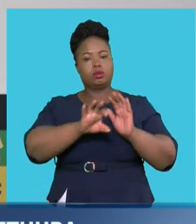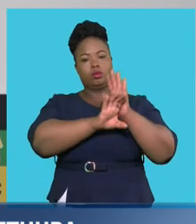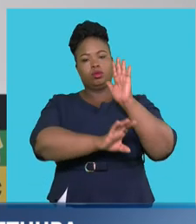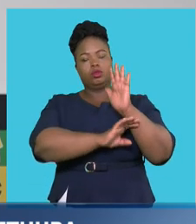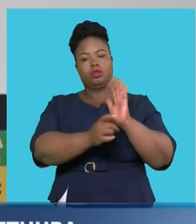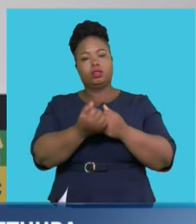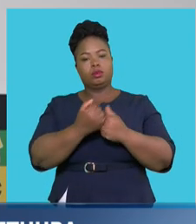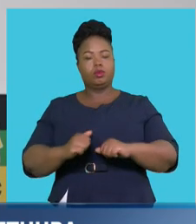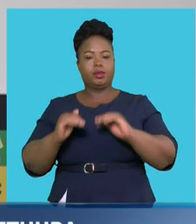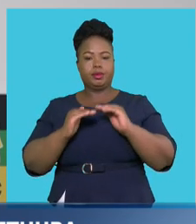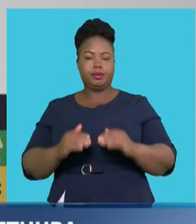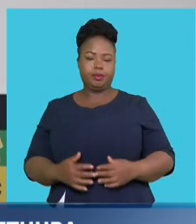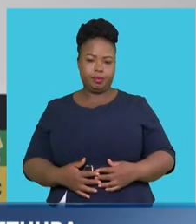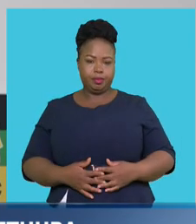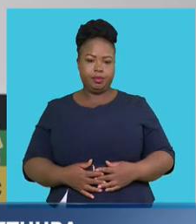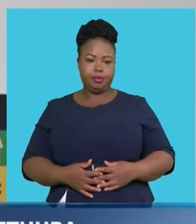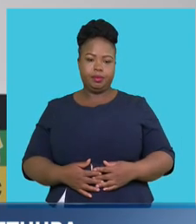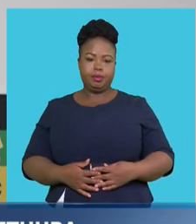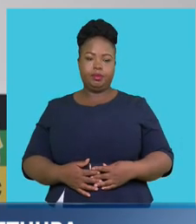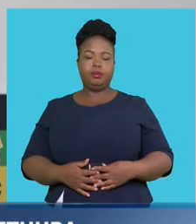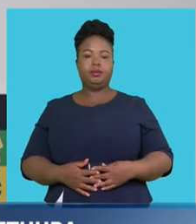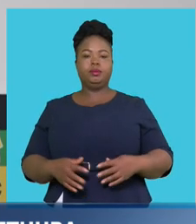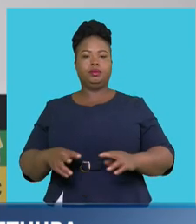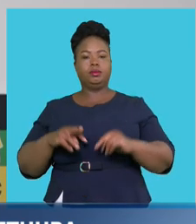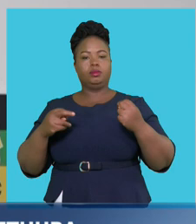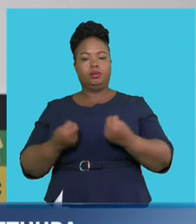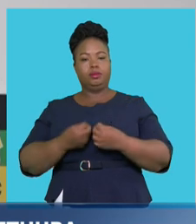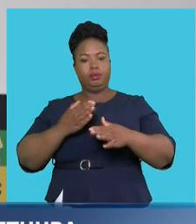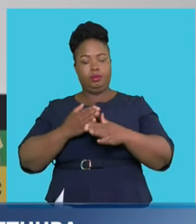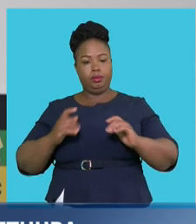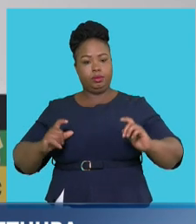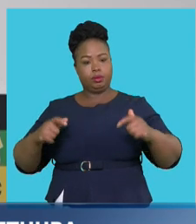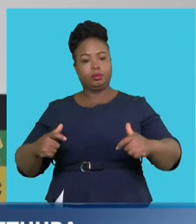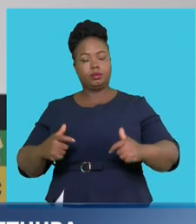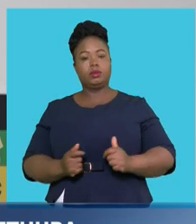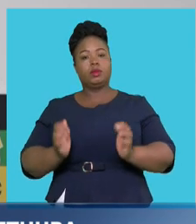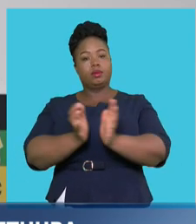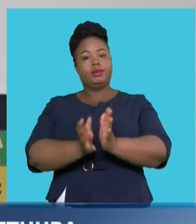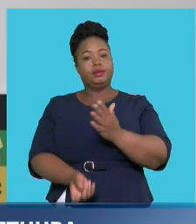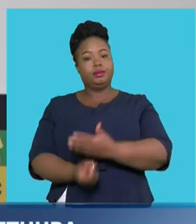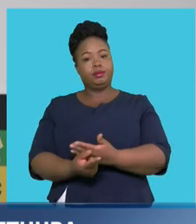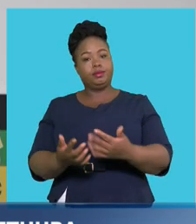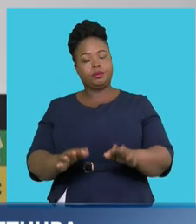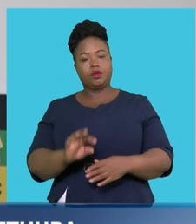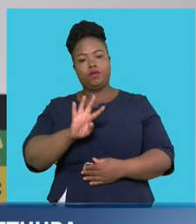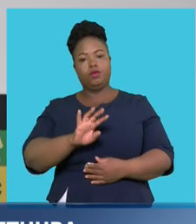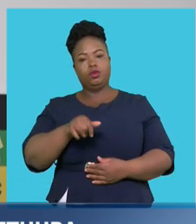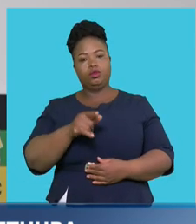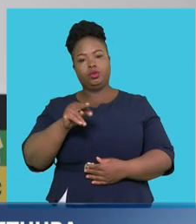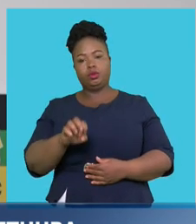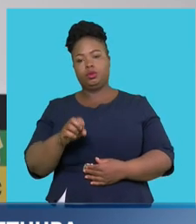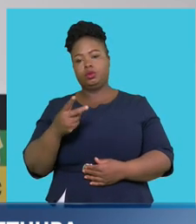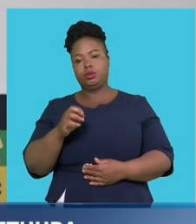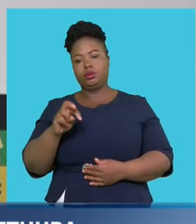democracy. The National Working Committee met on the 4th of June 2024 yesterday,